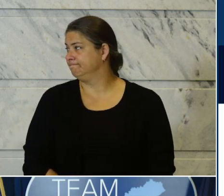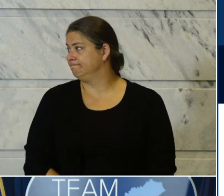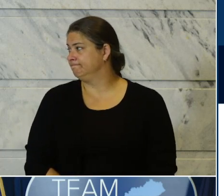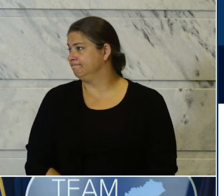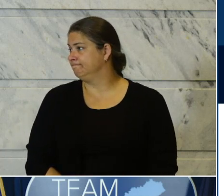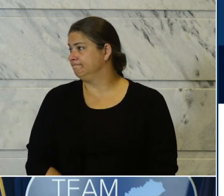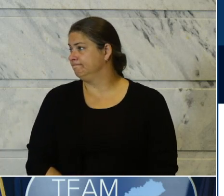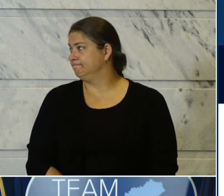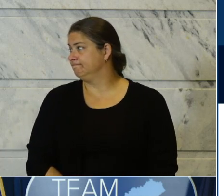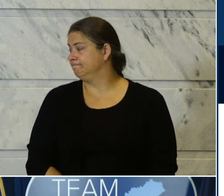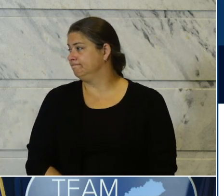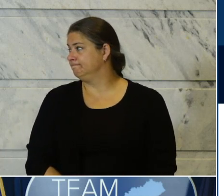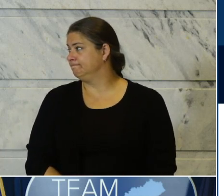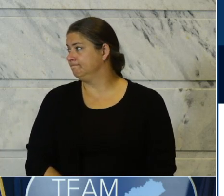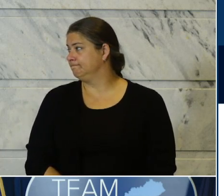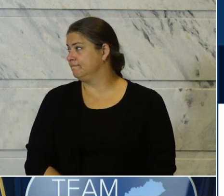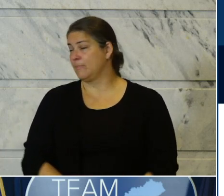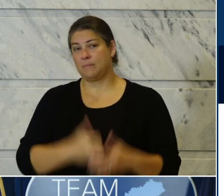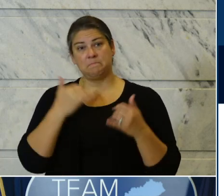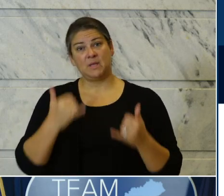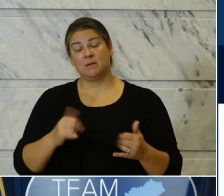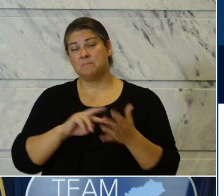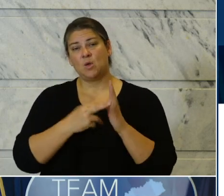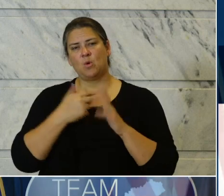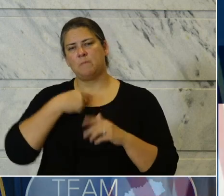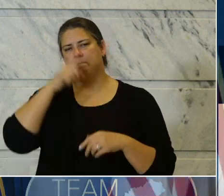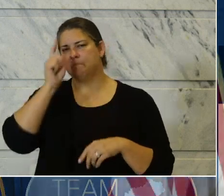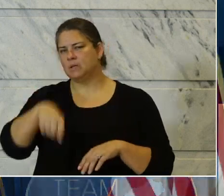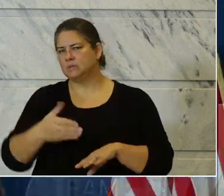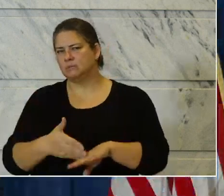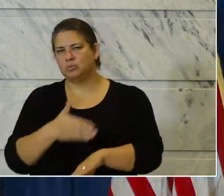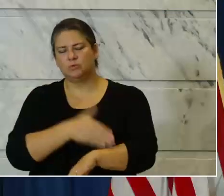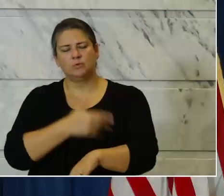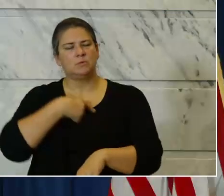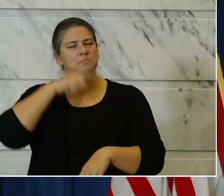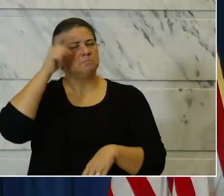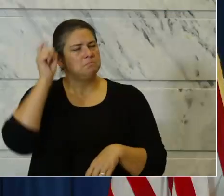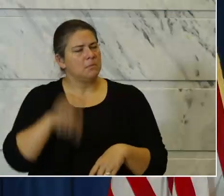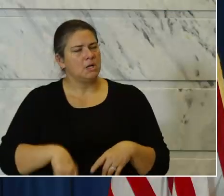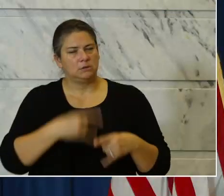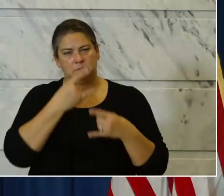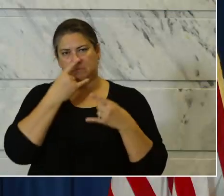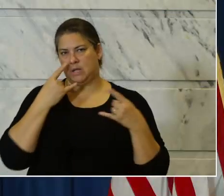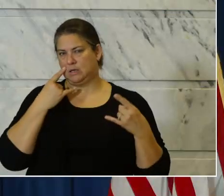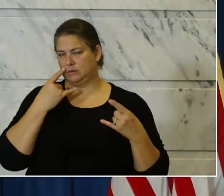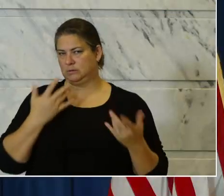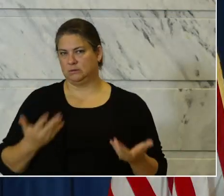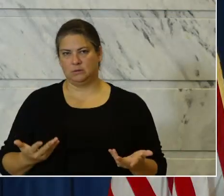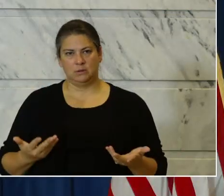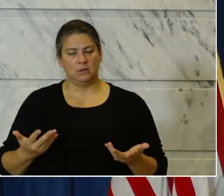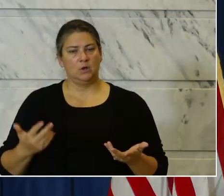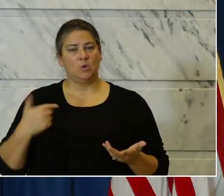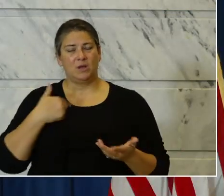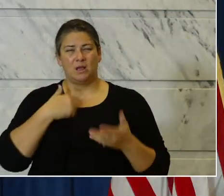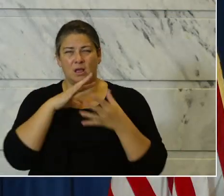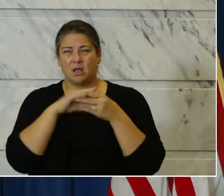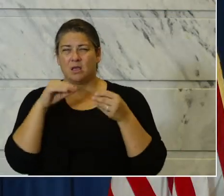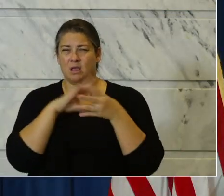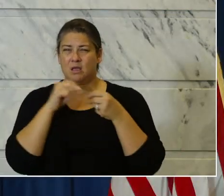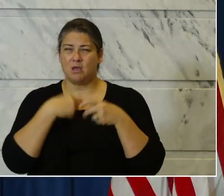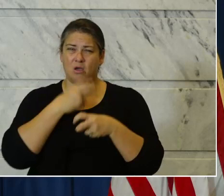Now, that means we got to do better, and we got to be wearing masks. But I want to take a minute to talk about the hard